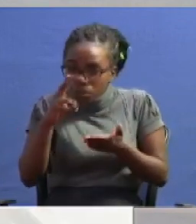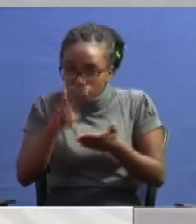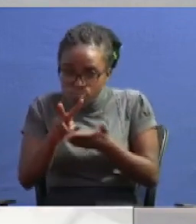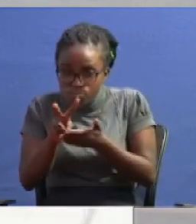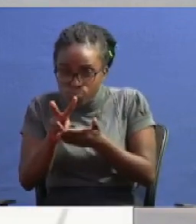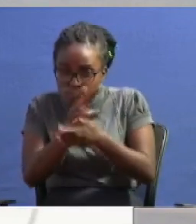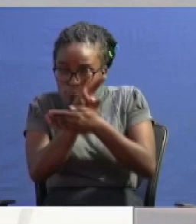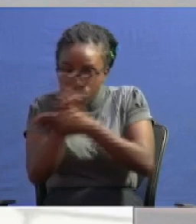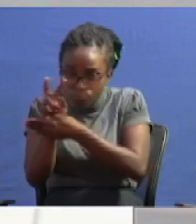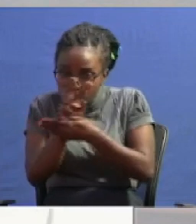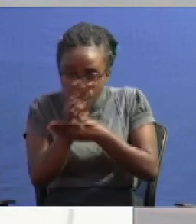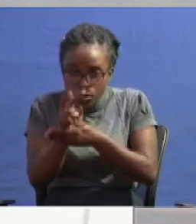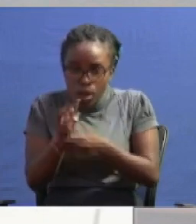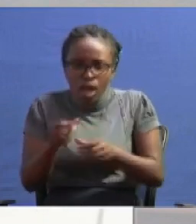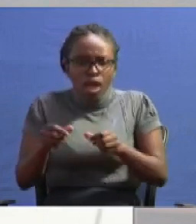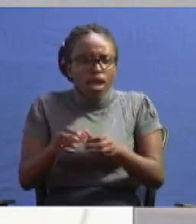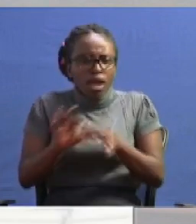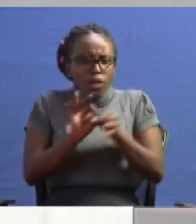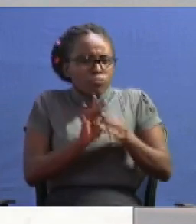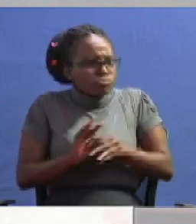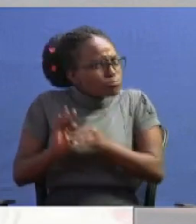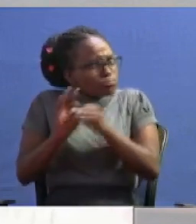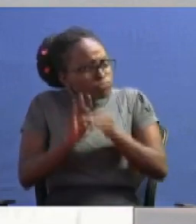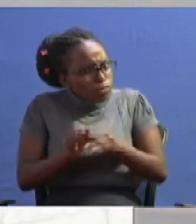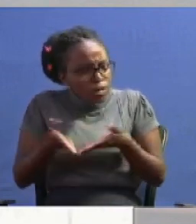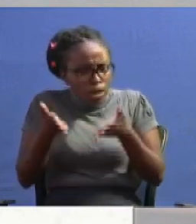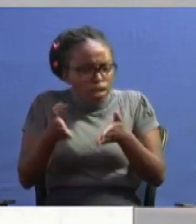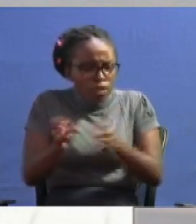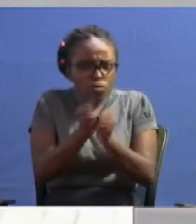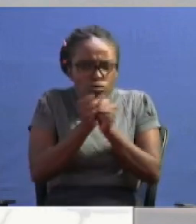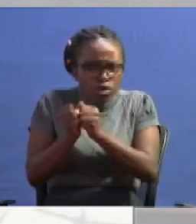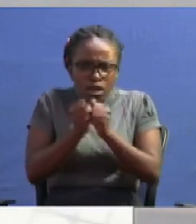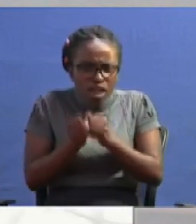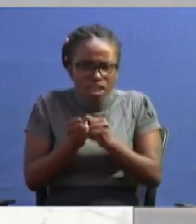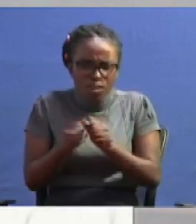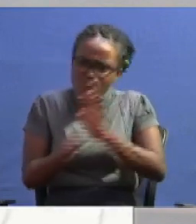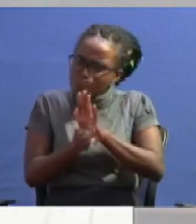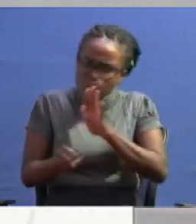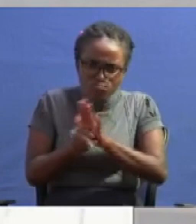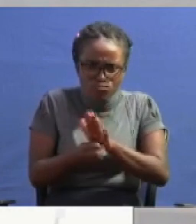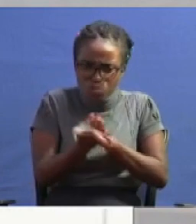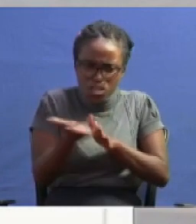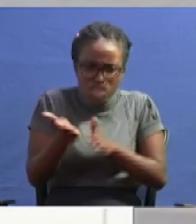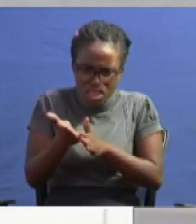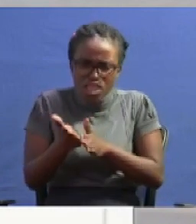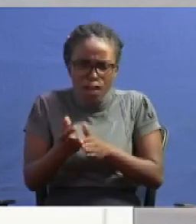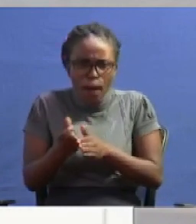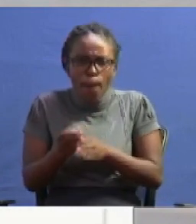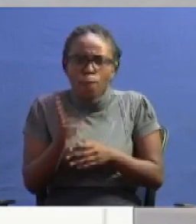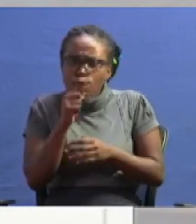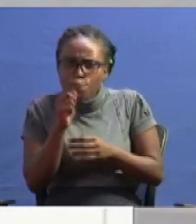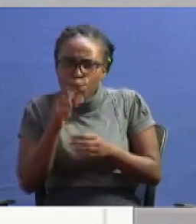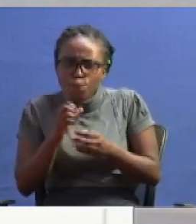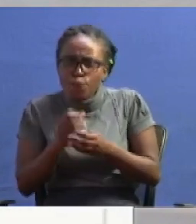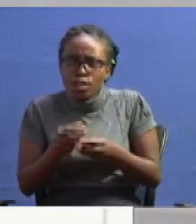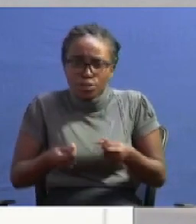the public, do you think maybe it will have much of impact as the final product now, the